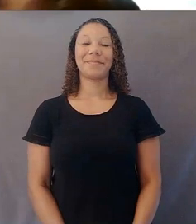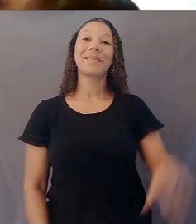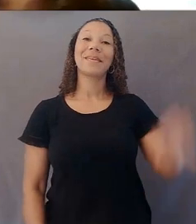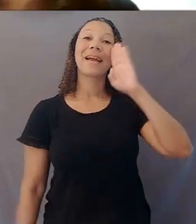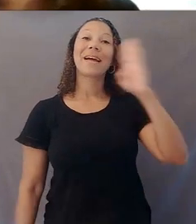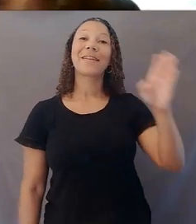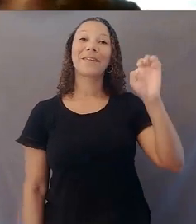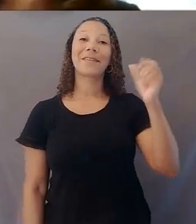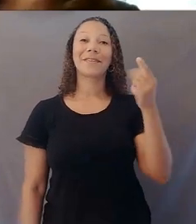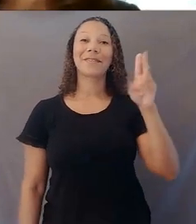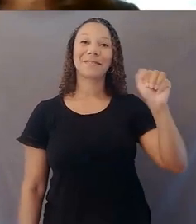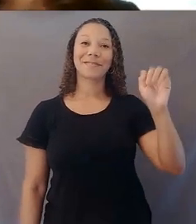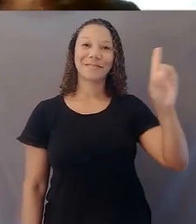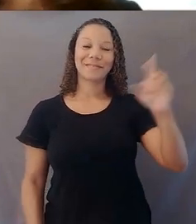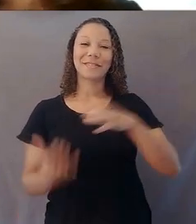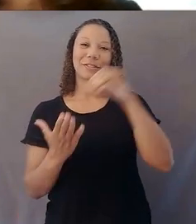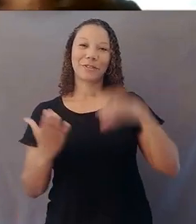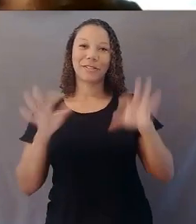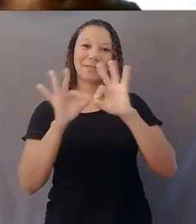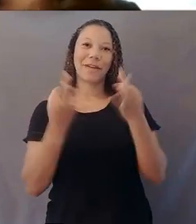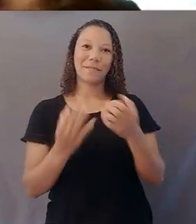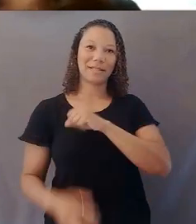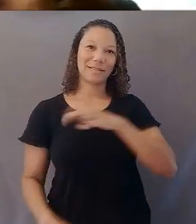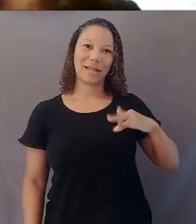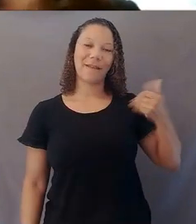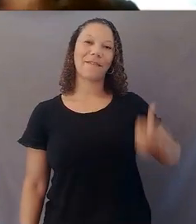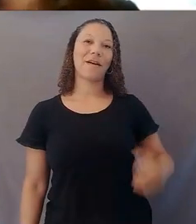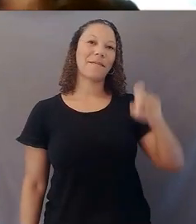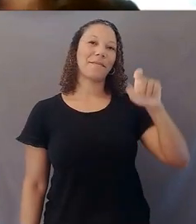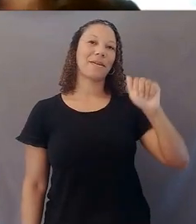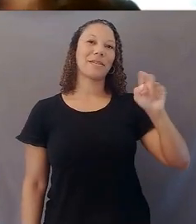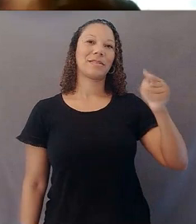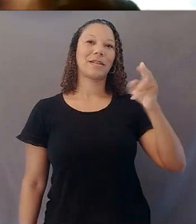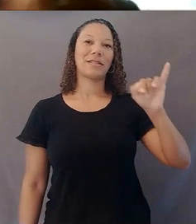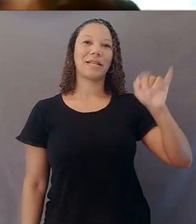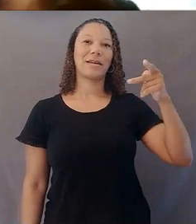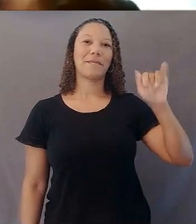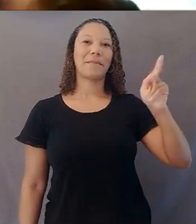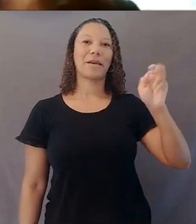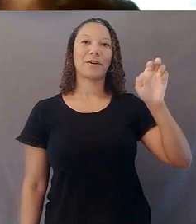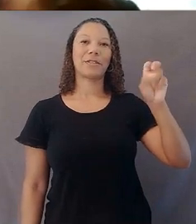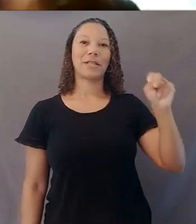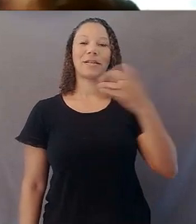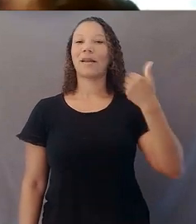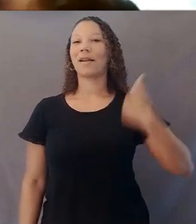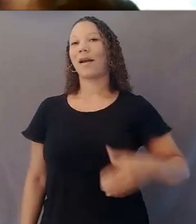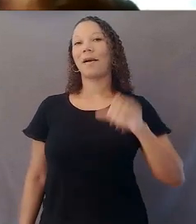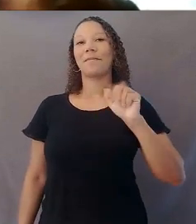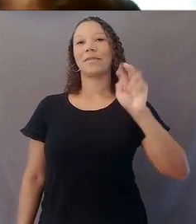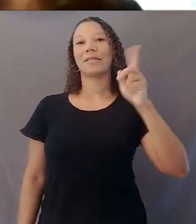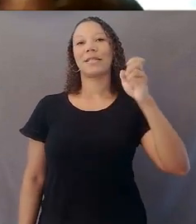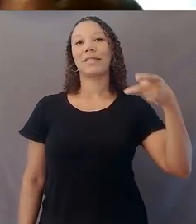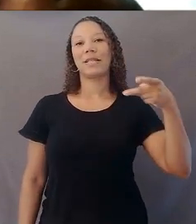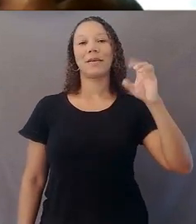Hello, Elk Grove Unified students, families, and staff. I'm Santhi Pinkerton. And I'm Sandeep Dosanjh, and welcome to another episode of EGU